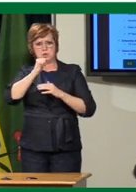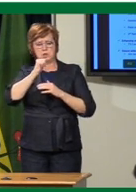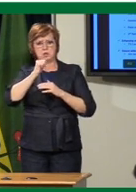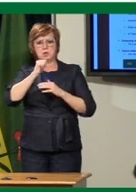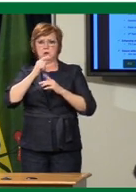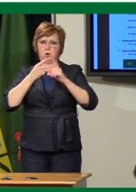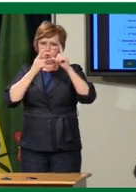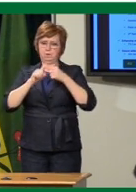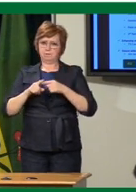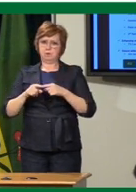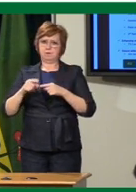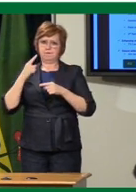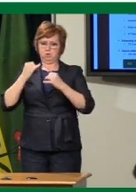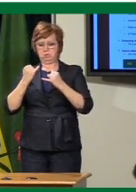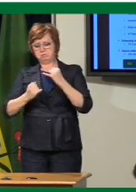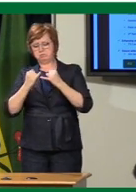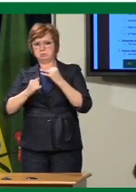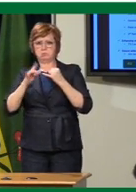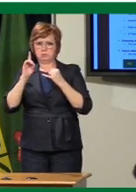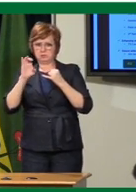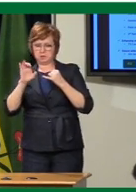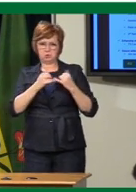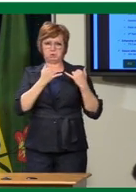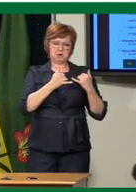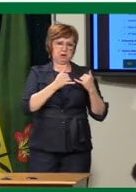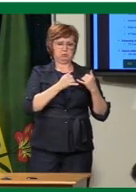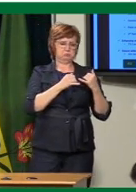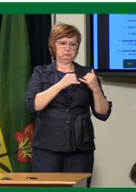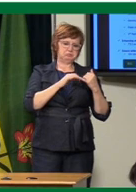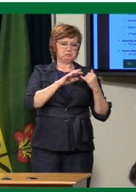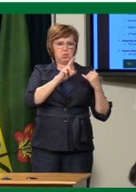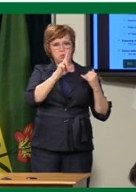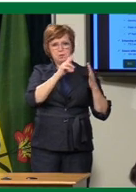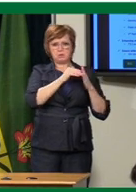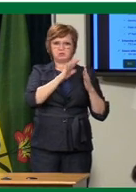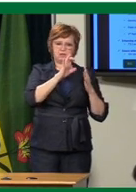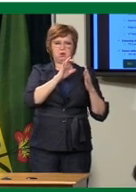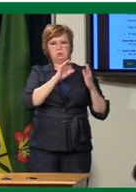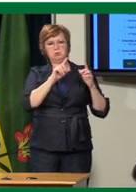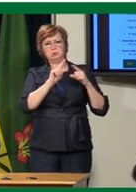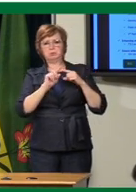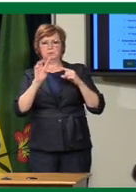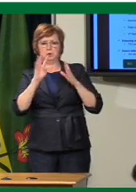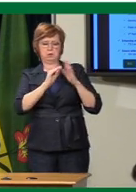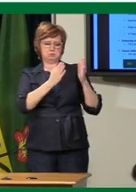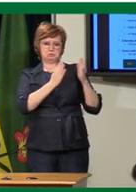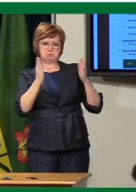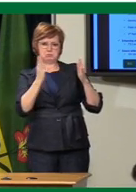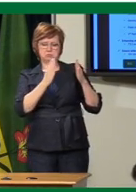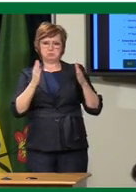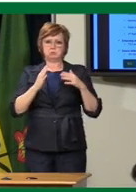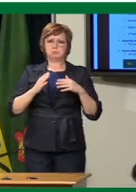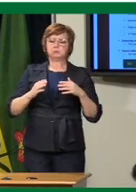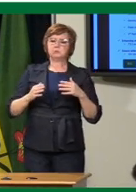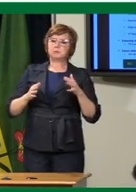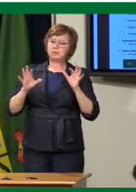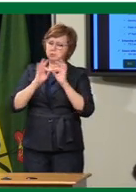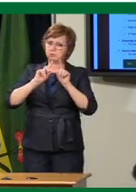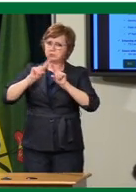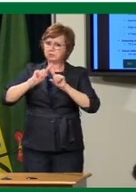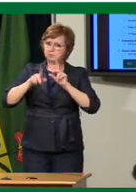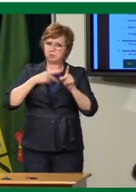that are included in our approach to achieve that include diversifying our testing and lab processing options. We do have